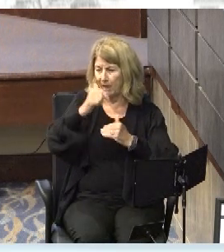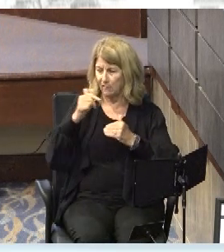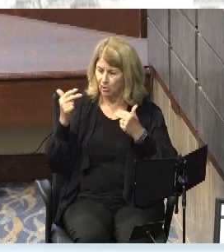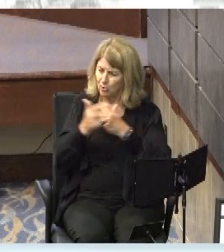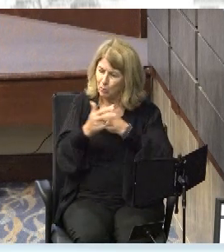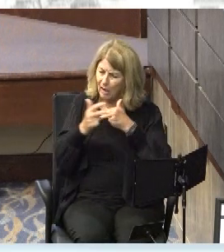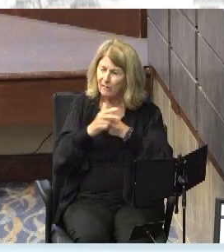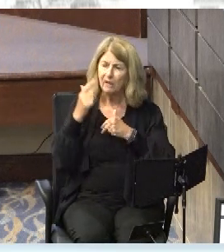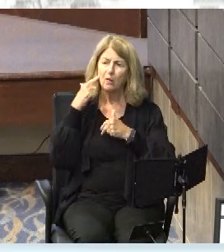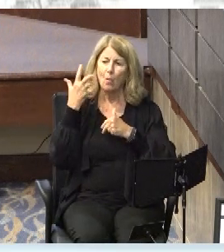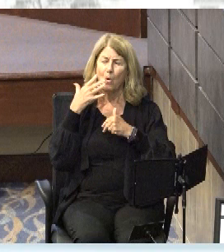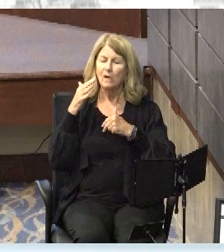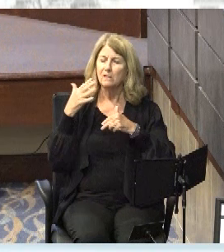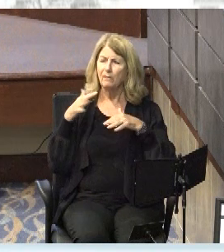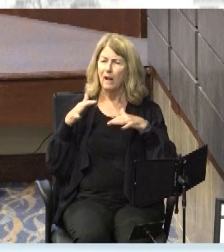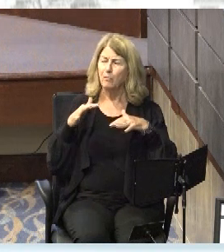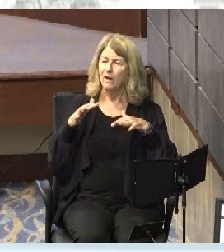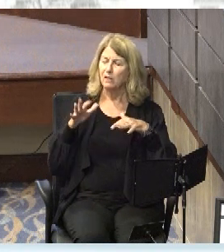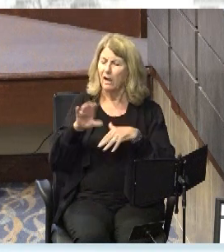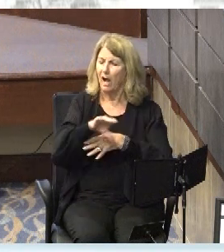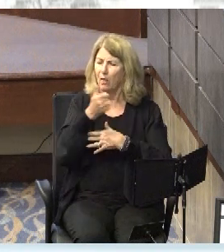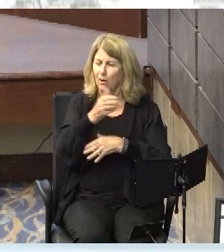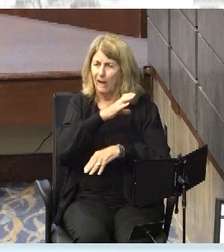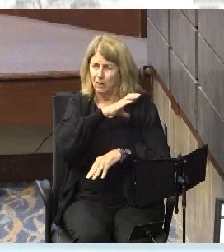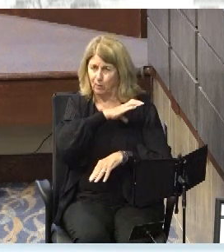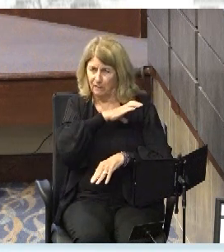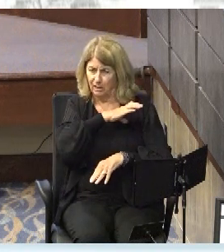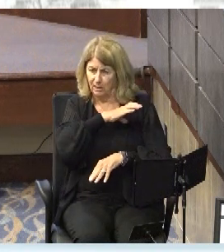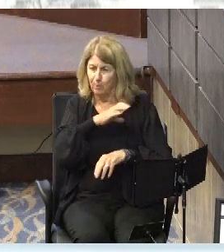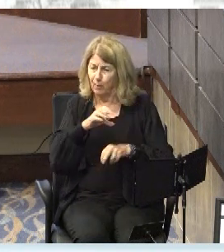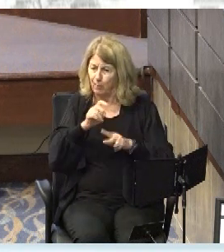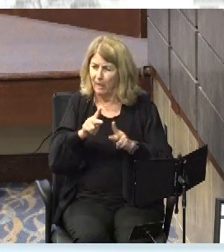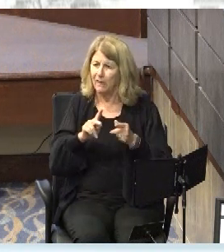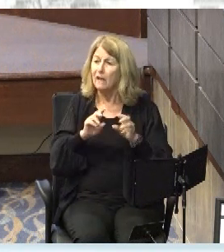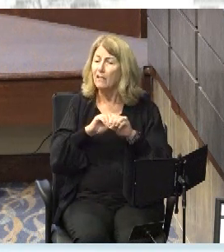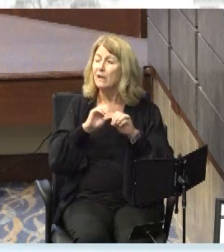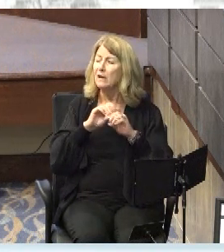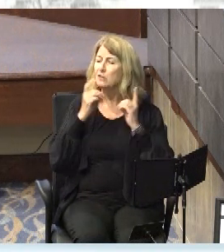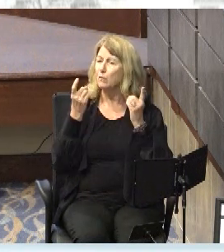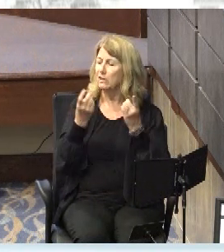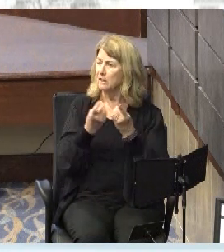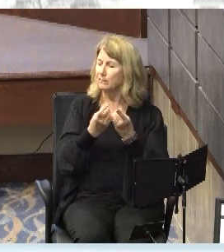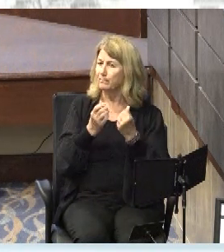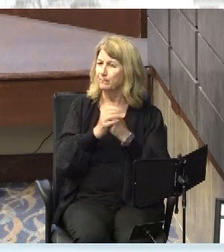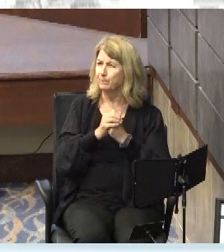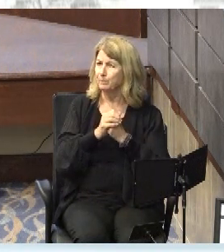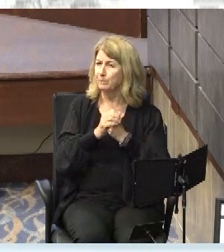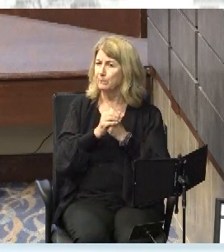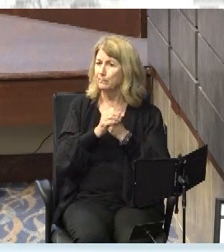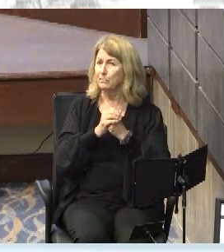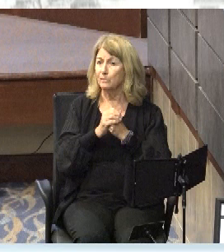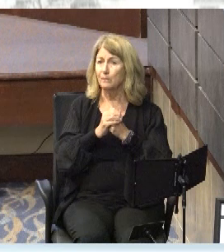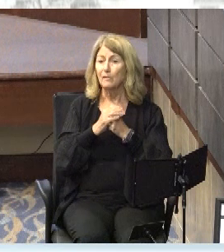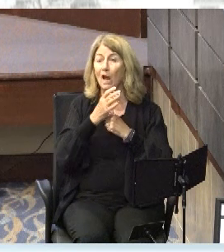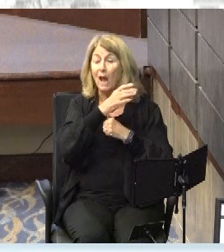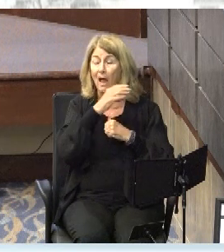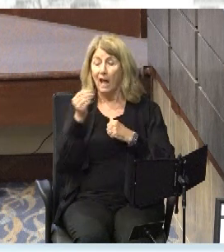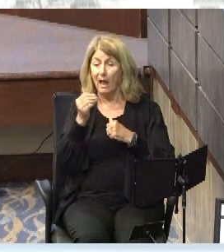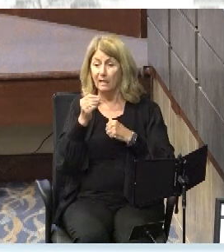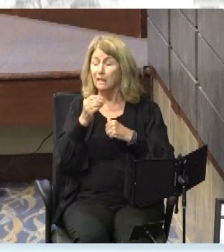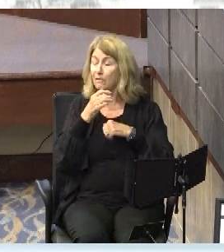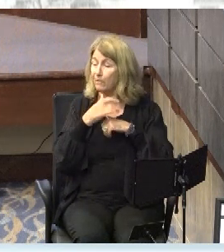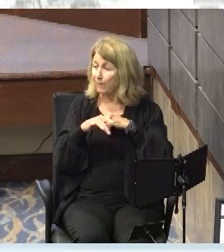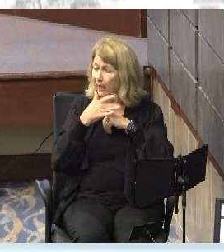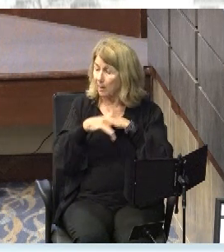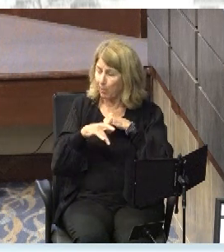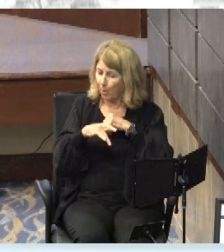fumes, vibrations, or any other characteristics than any use permitted in the zoning district without the granted special exception. And four, that available community facilities and